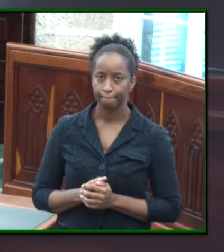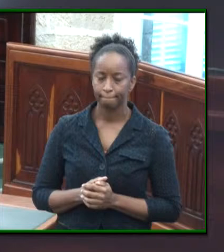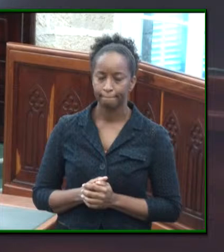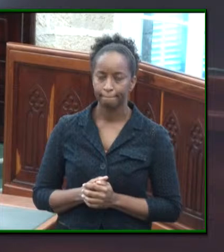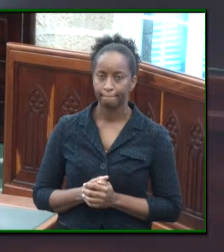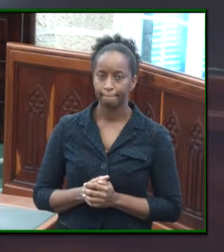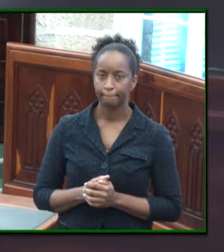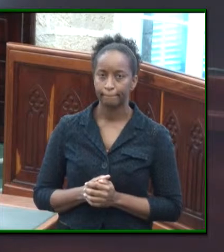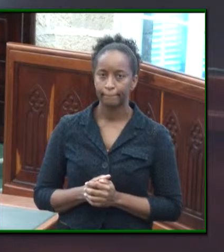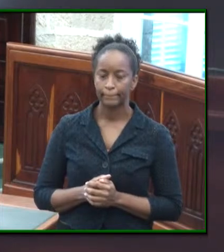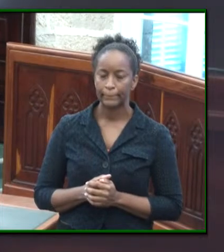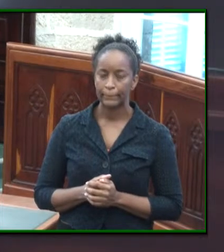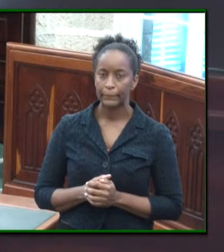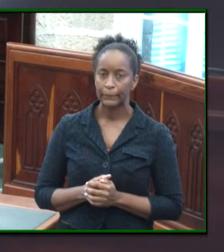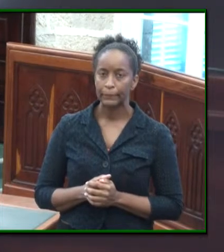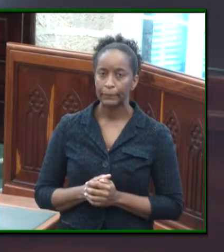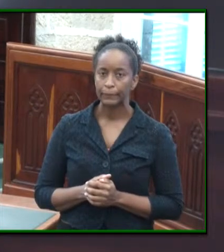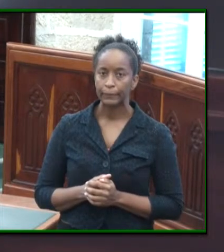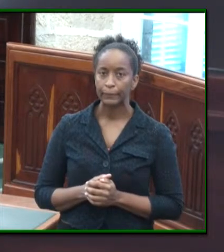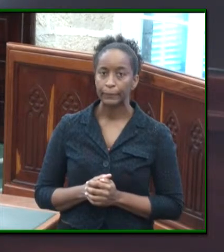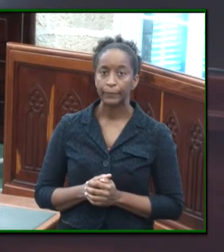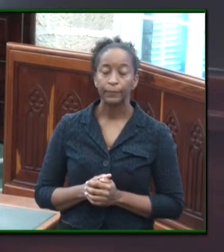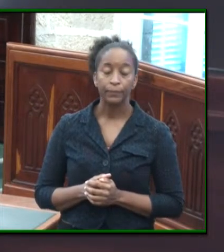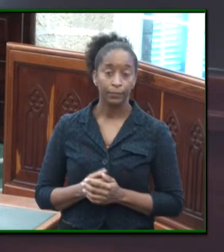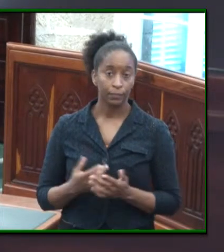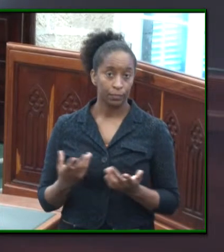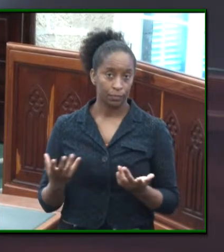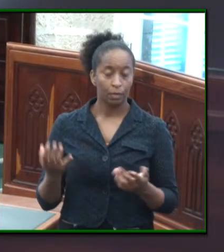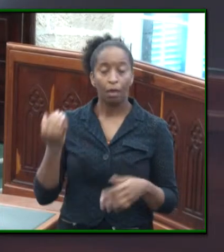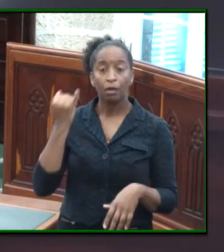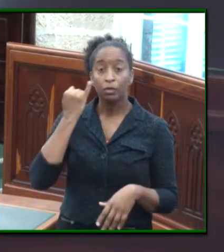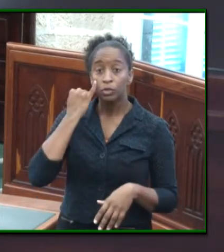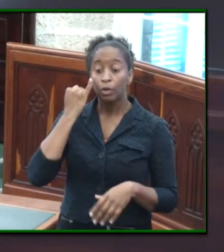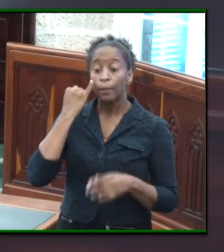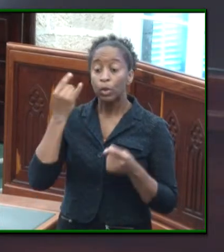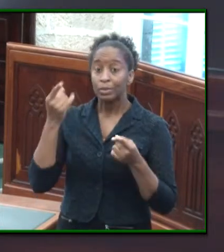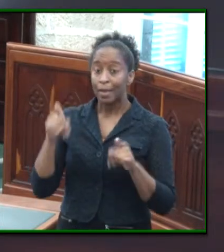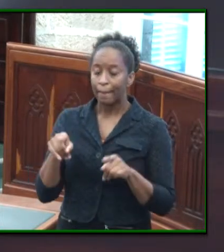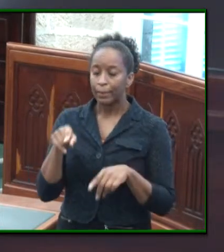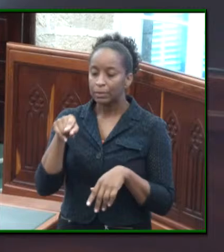committing these acts of theft